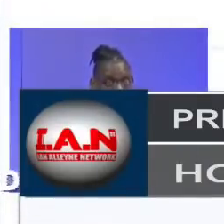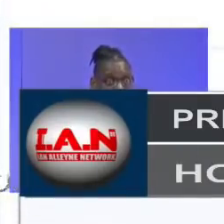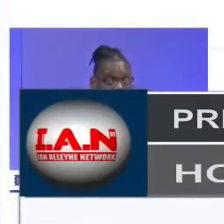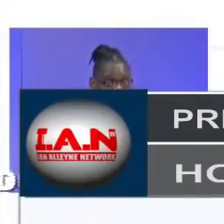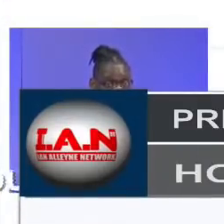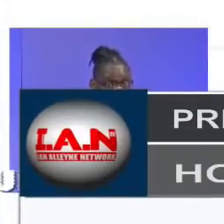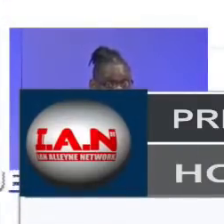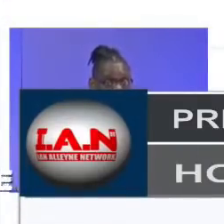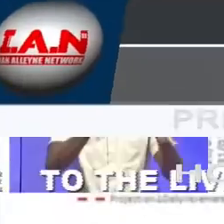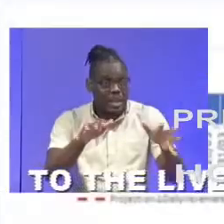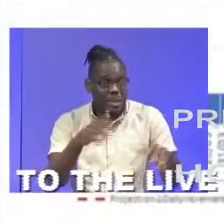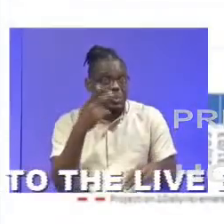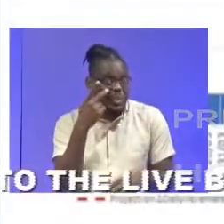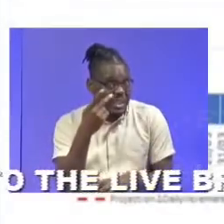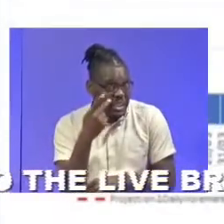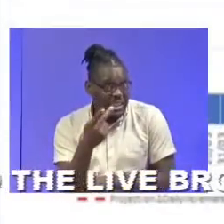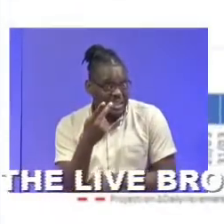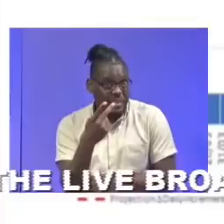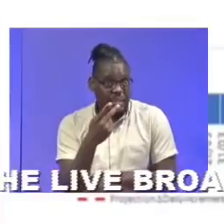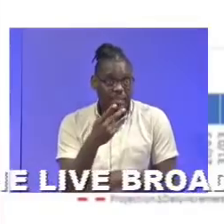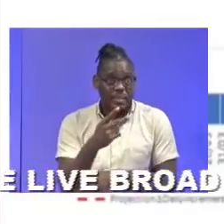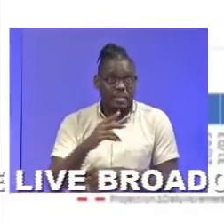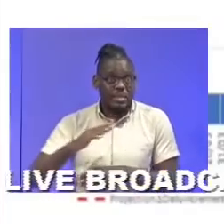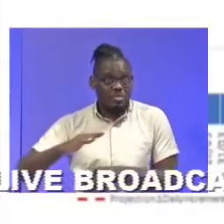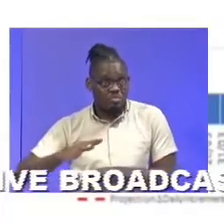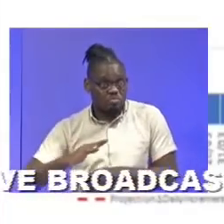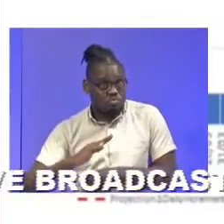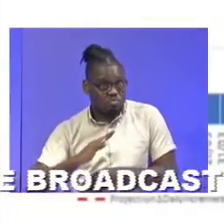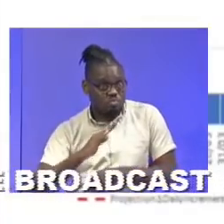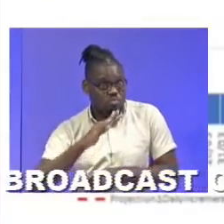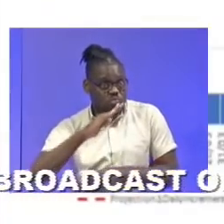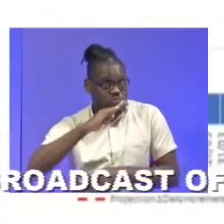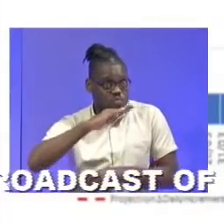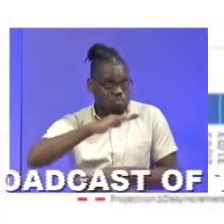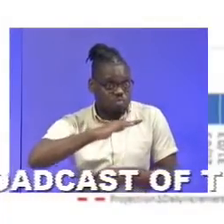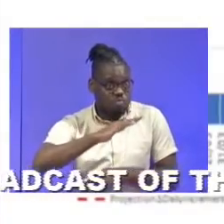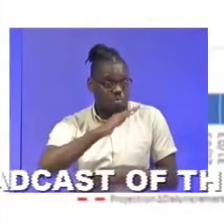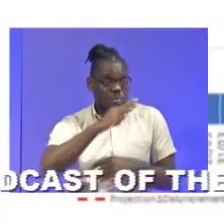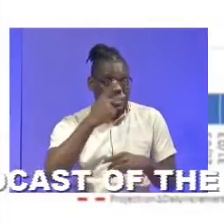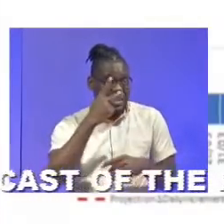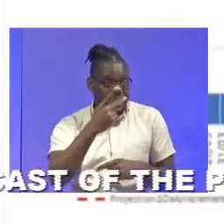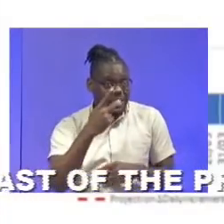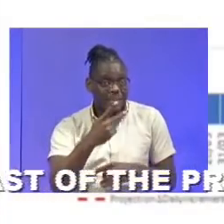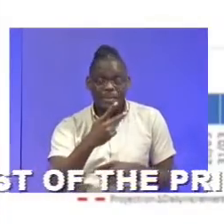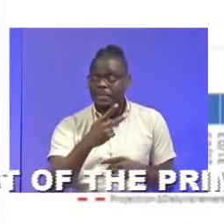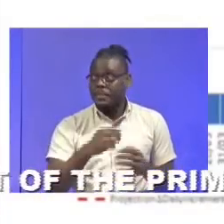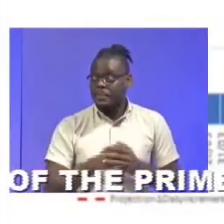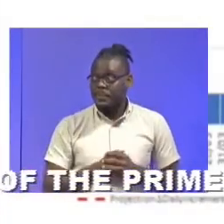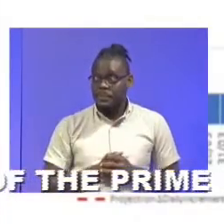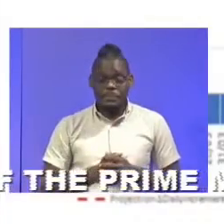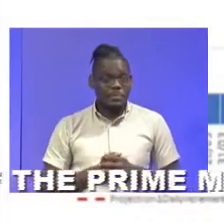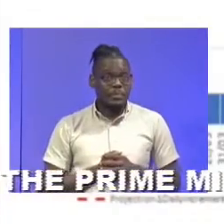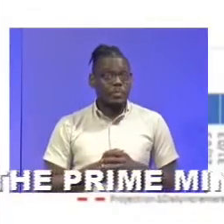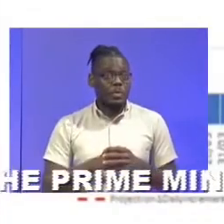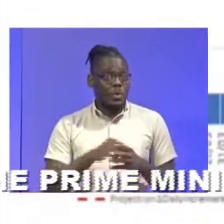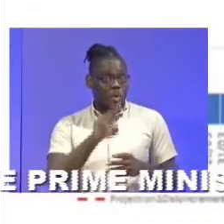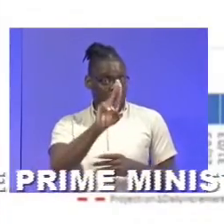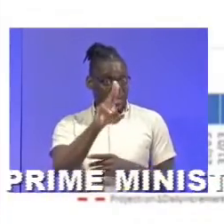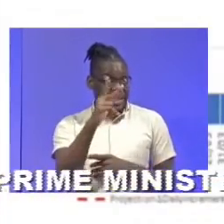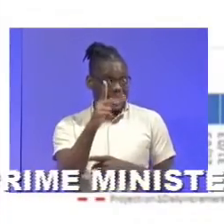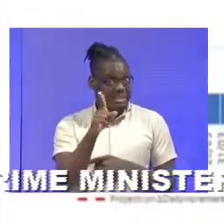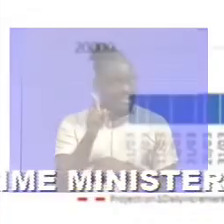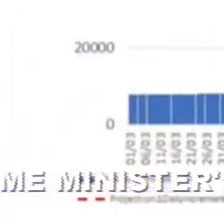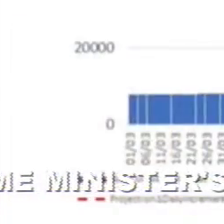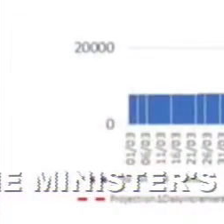up, and then the blue falls under? Because measures were taken, they didn't go along the trajectory. In the United Kingdom, there's no